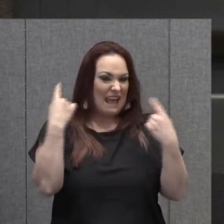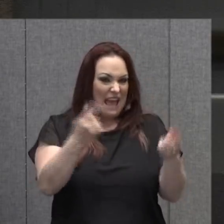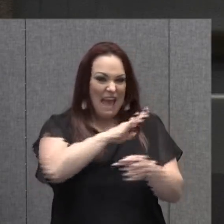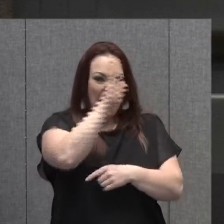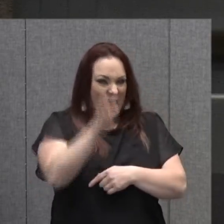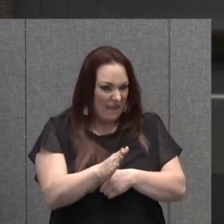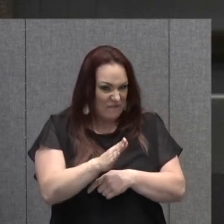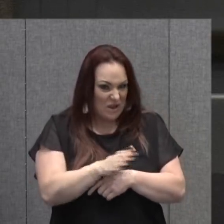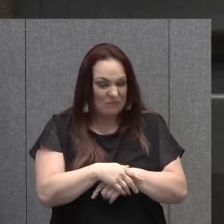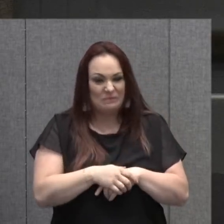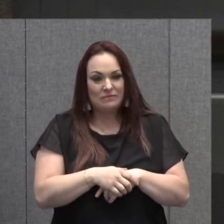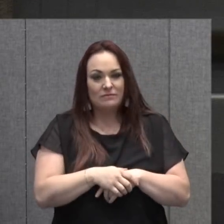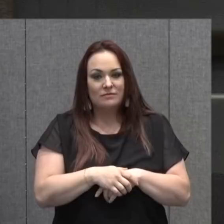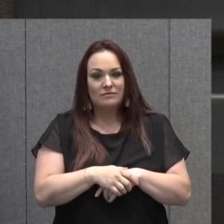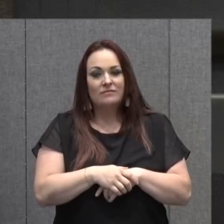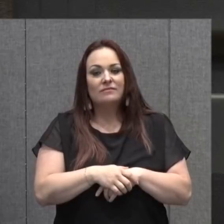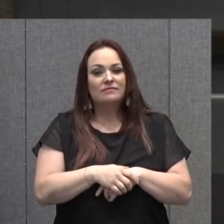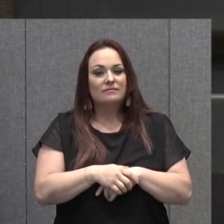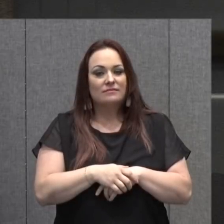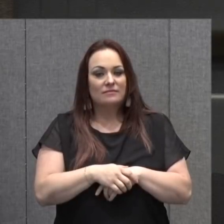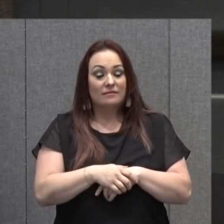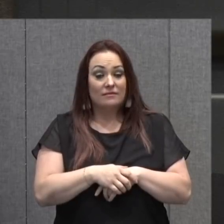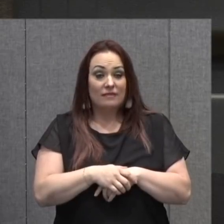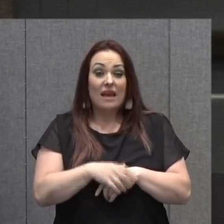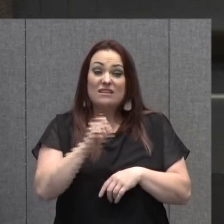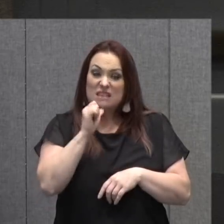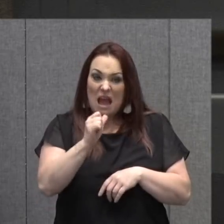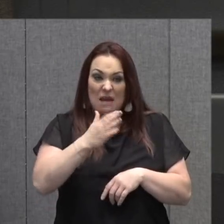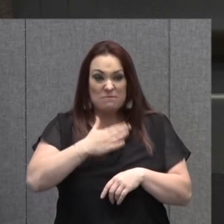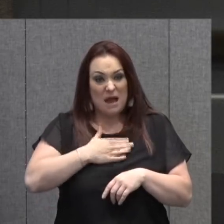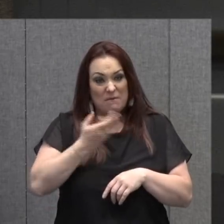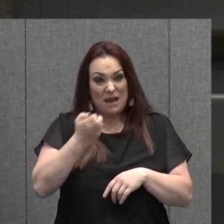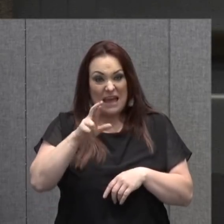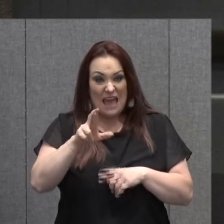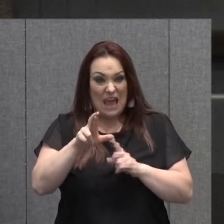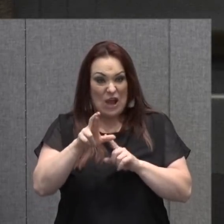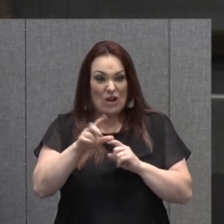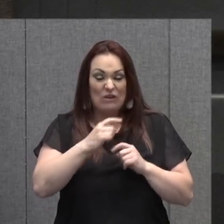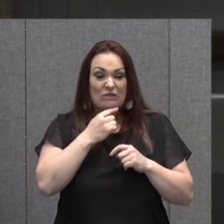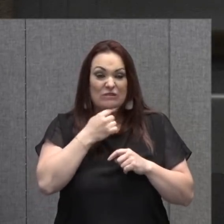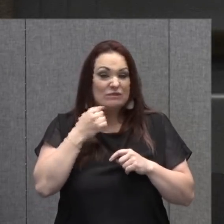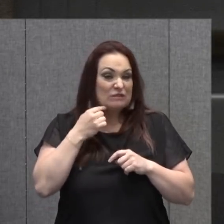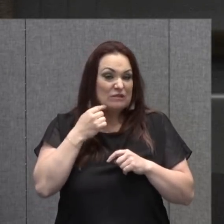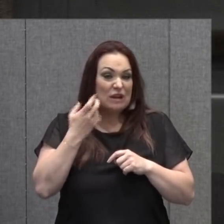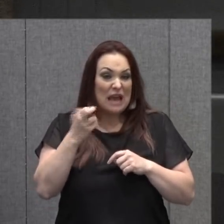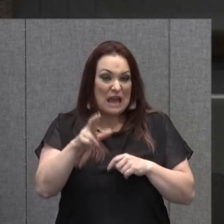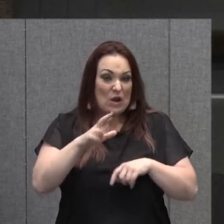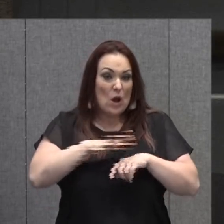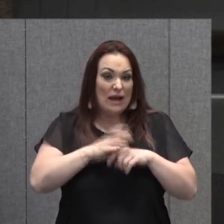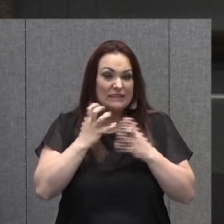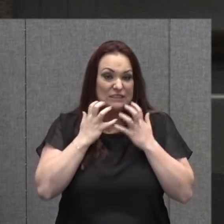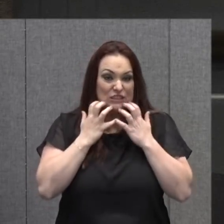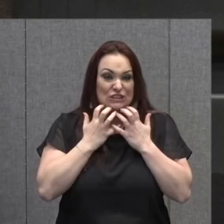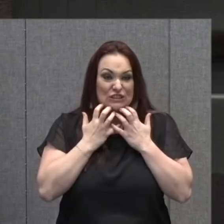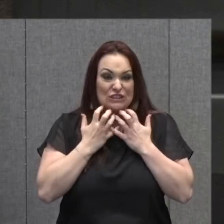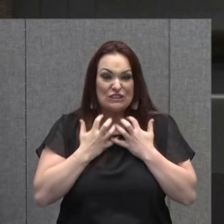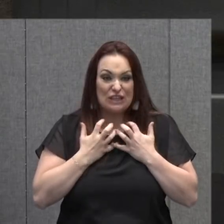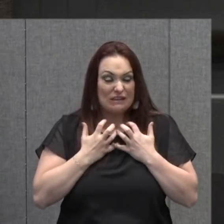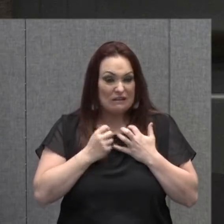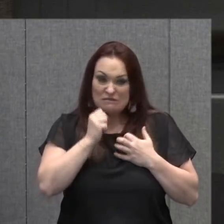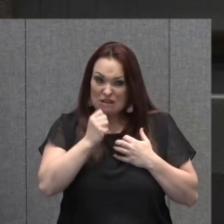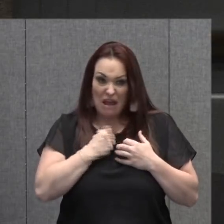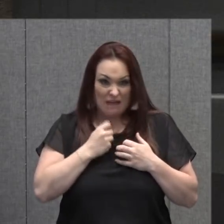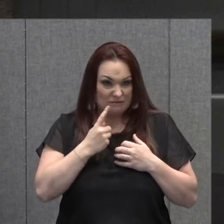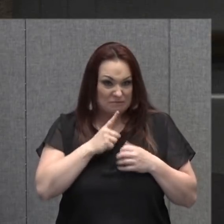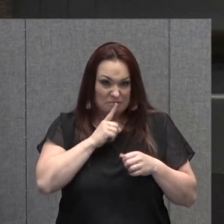first javelina, who had a lot of hair on his chinny chin chin.